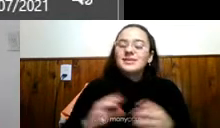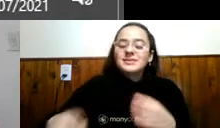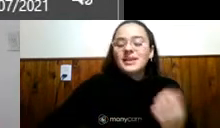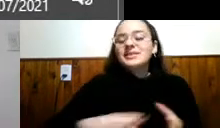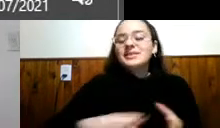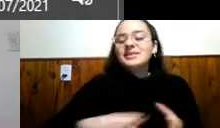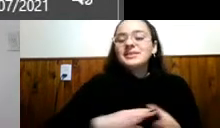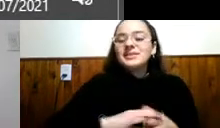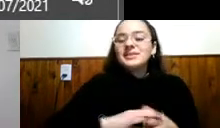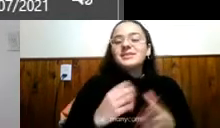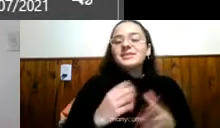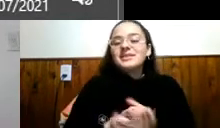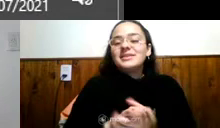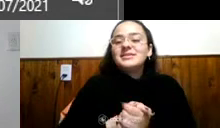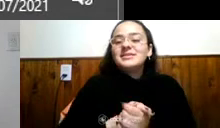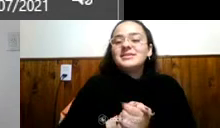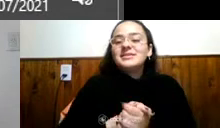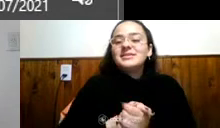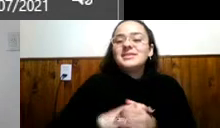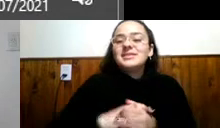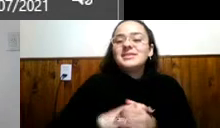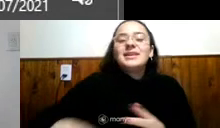I trying to say.